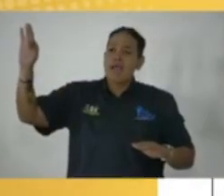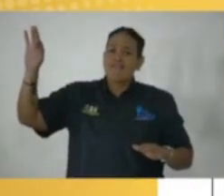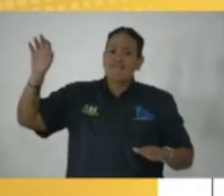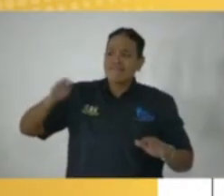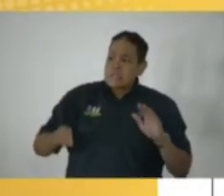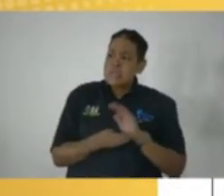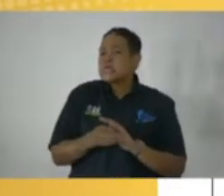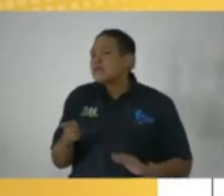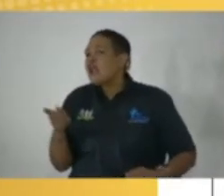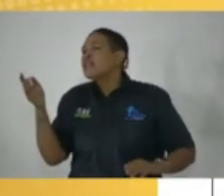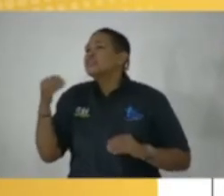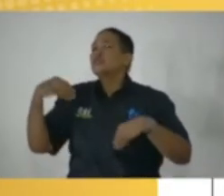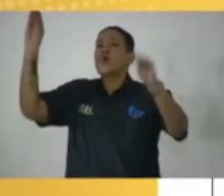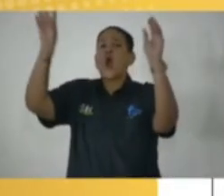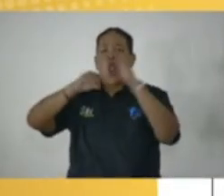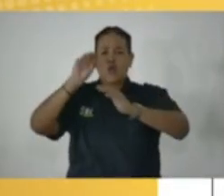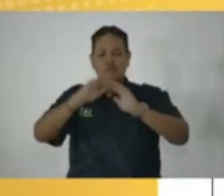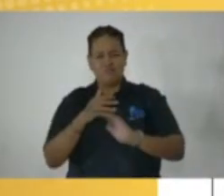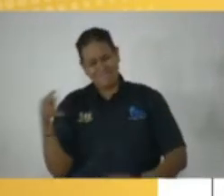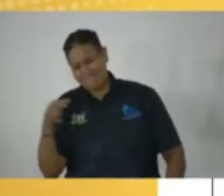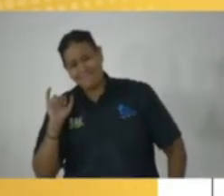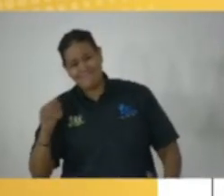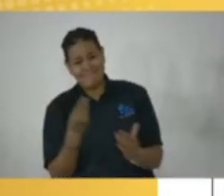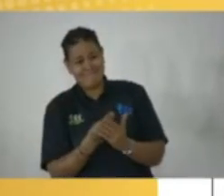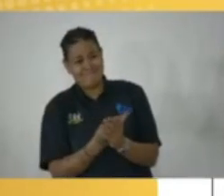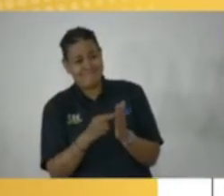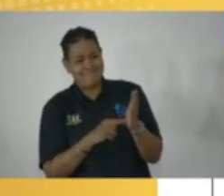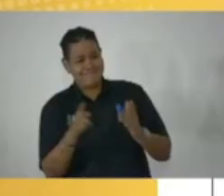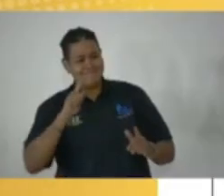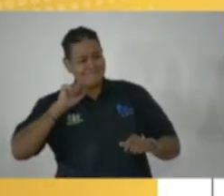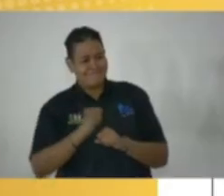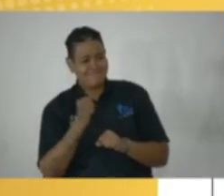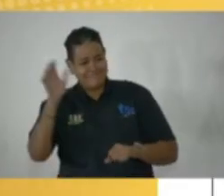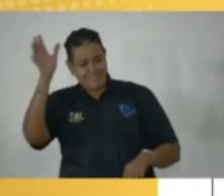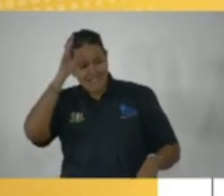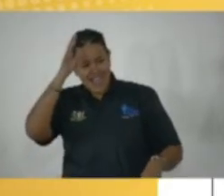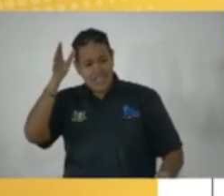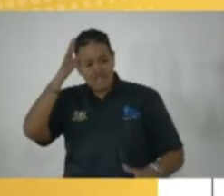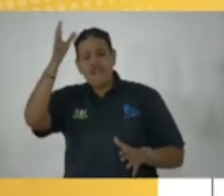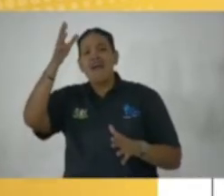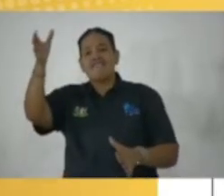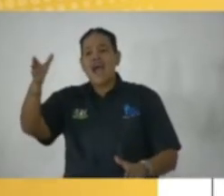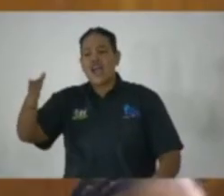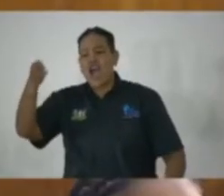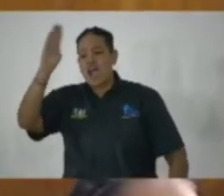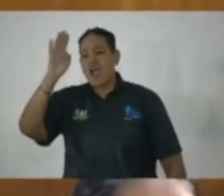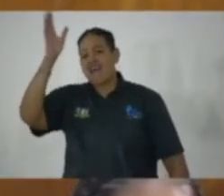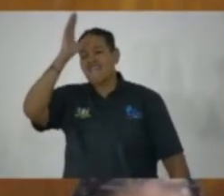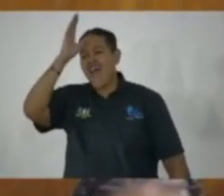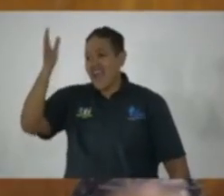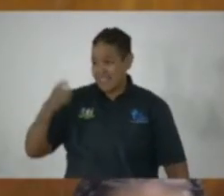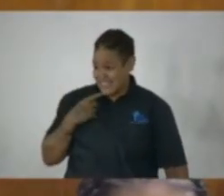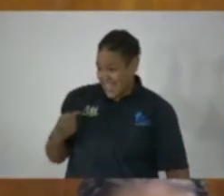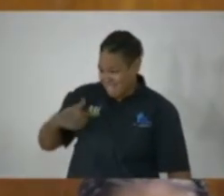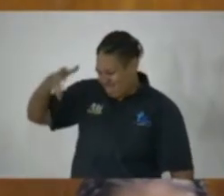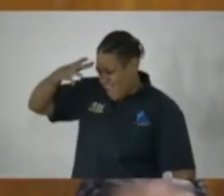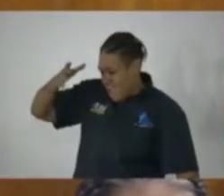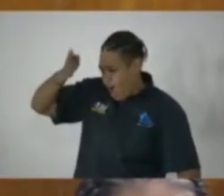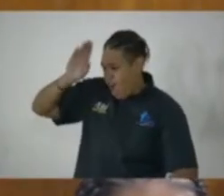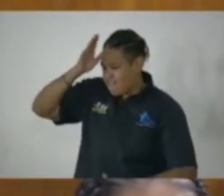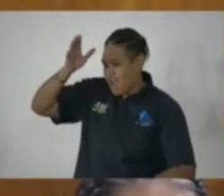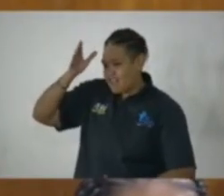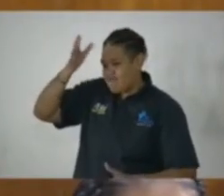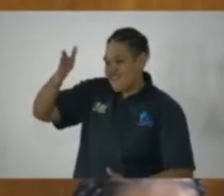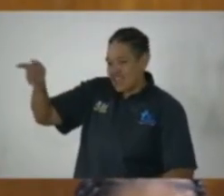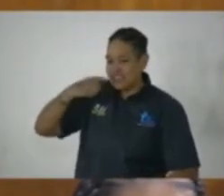know. Fiscal rules that he's claiming to be father, godfather, or grandfather of. Yes. He suggested that we